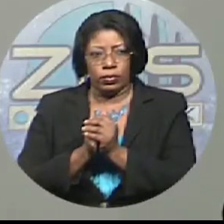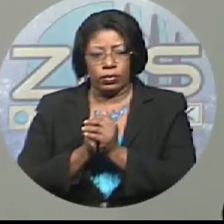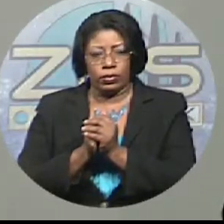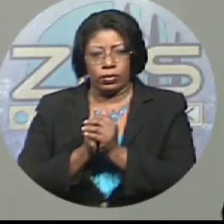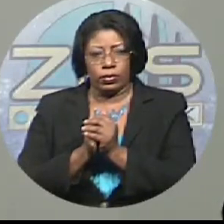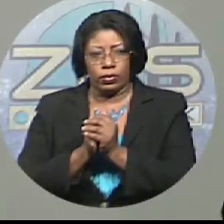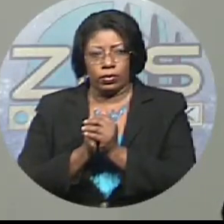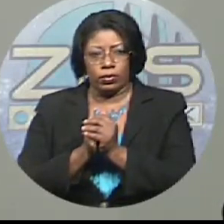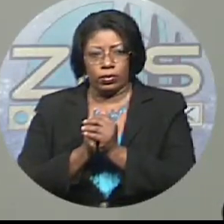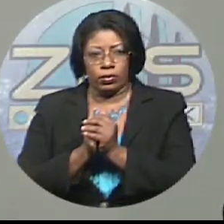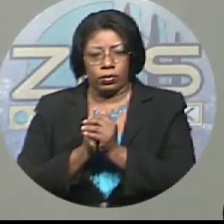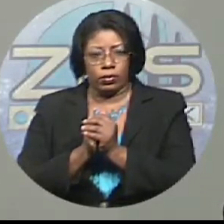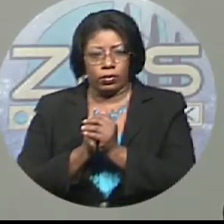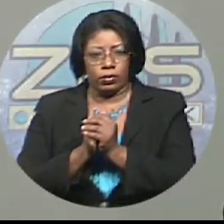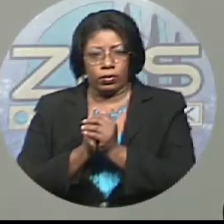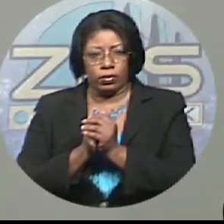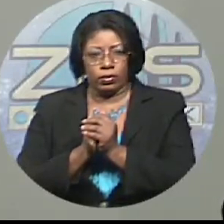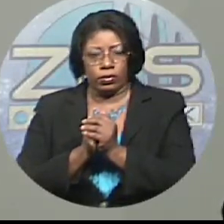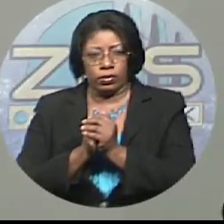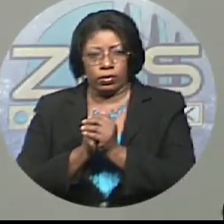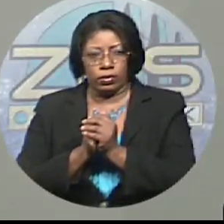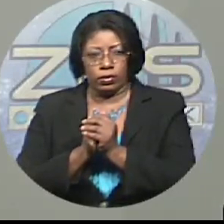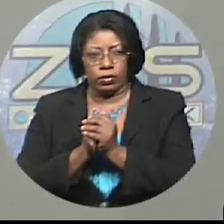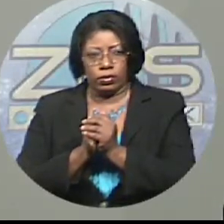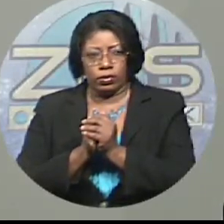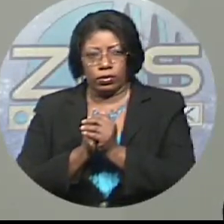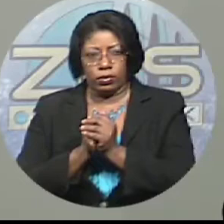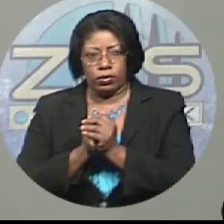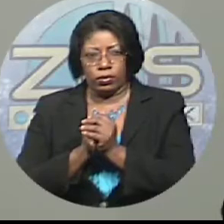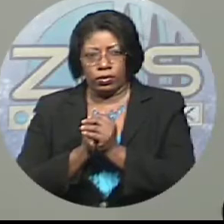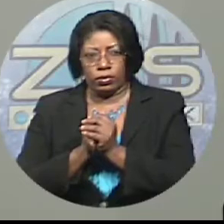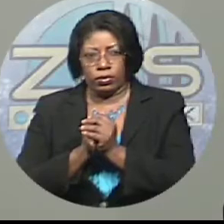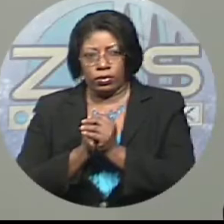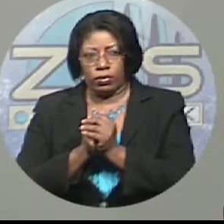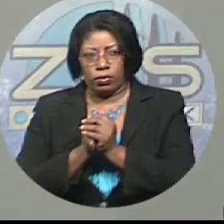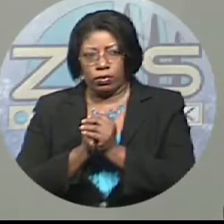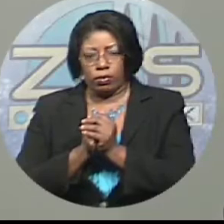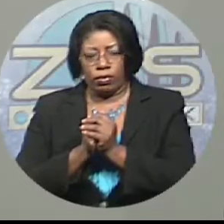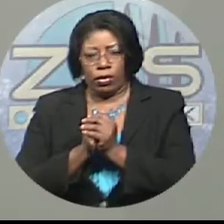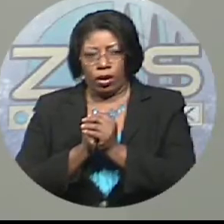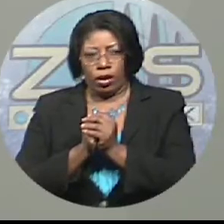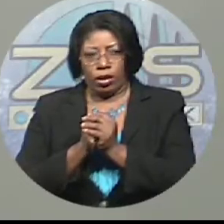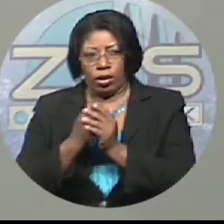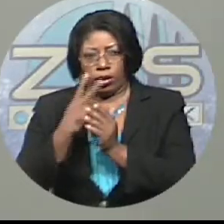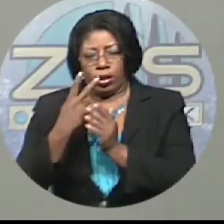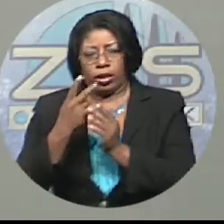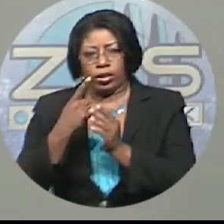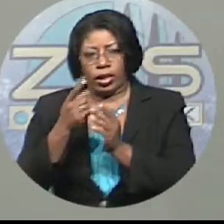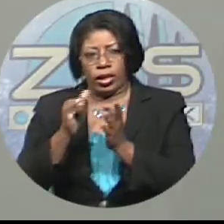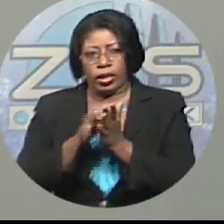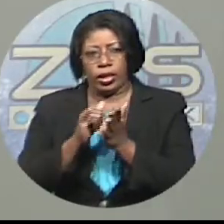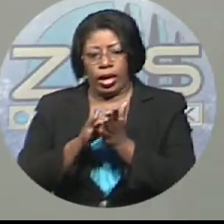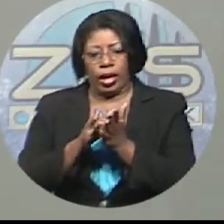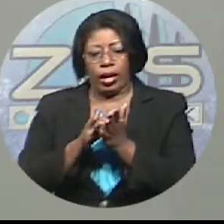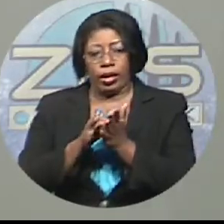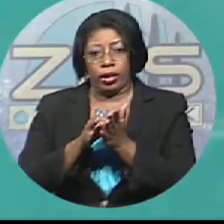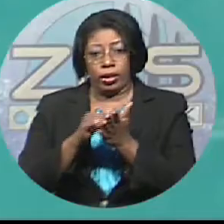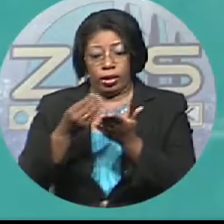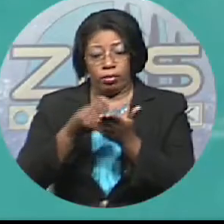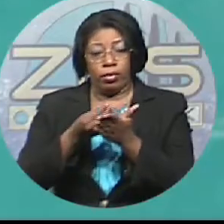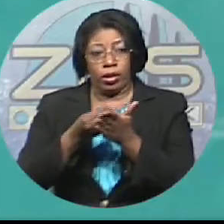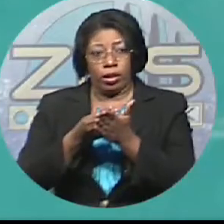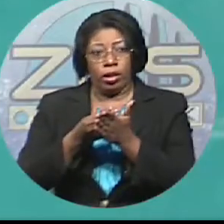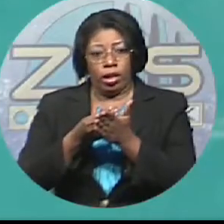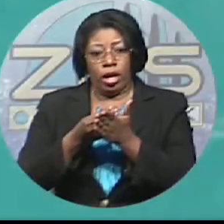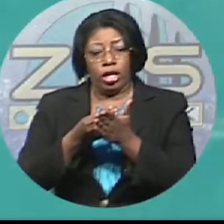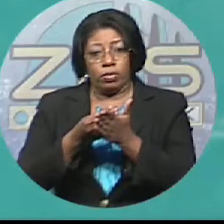been maintaining that methodology and paying it back on schedule. Ryan explained that the debt is broken down into